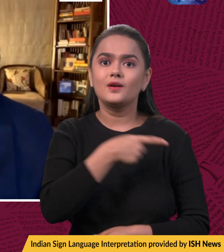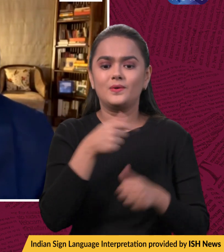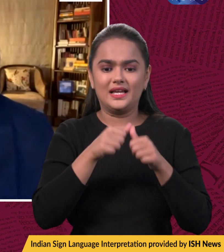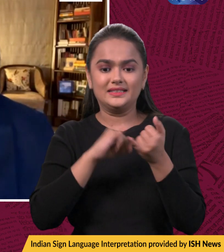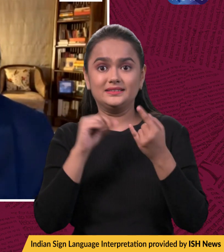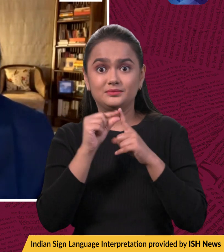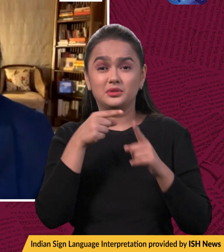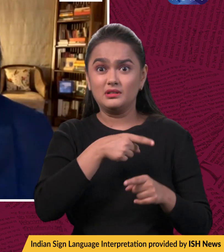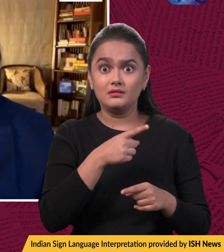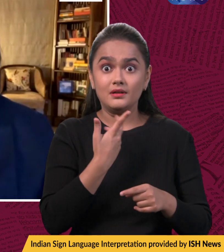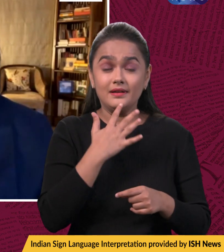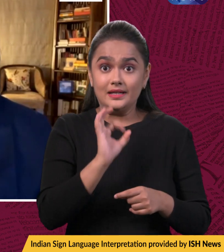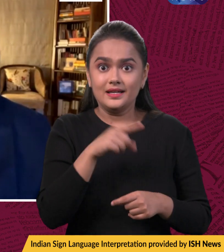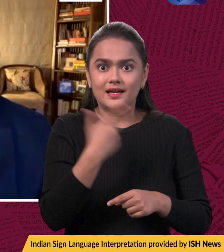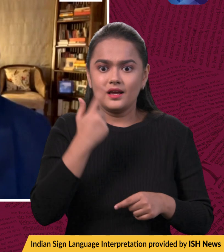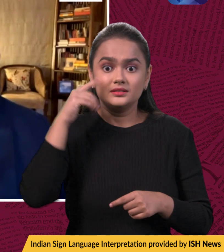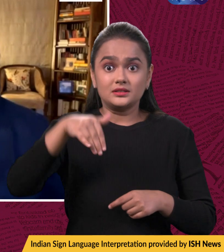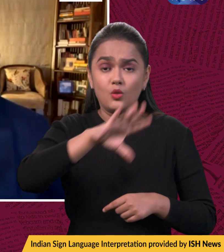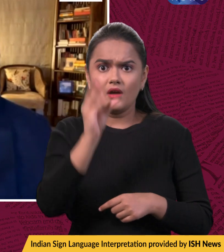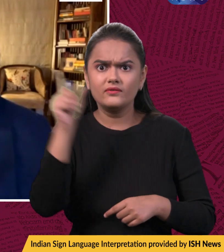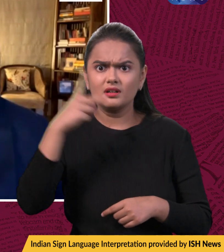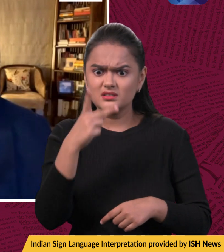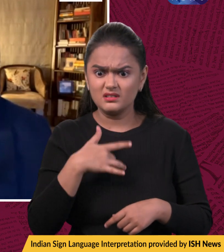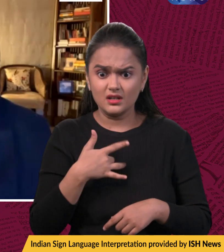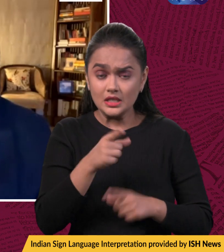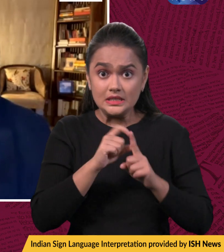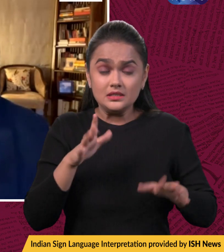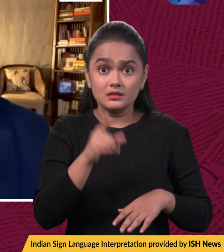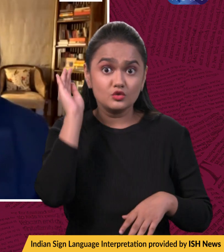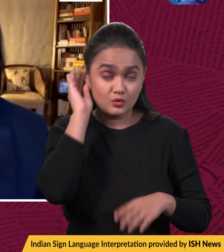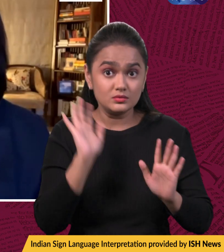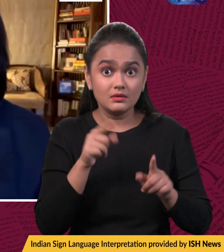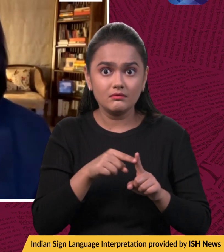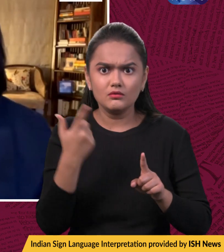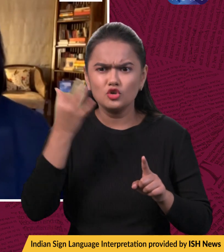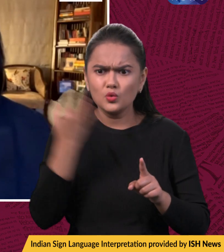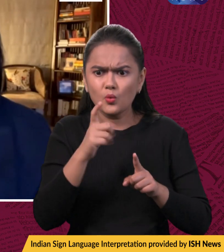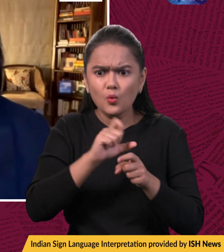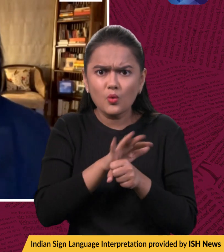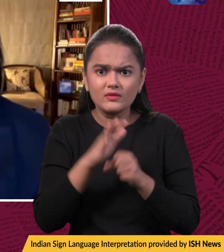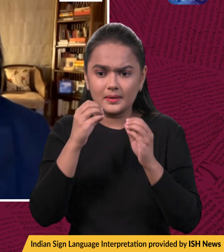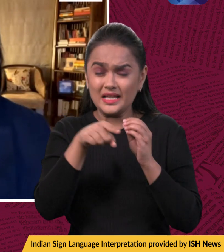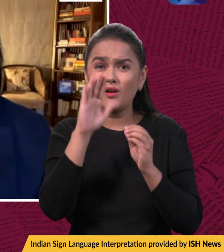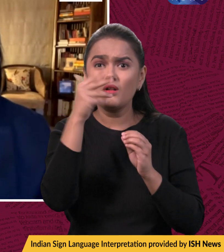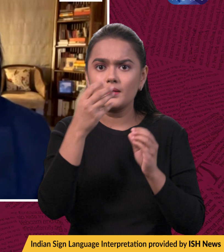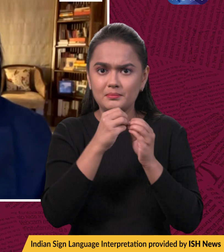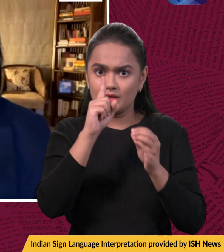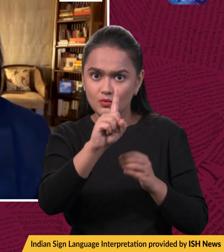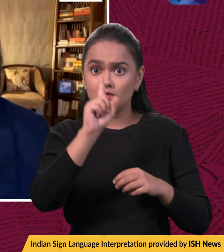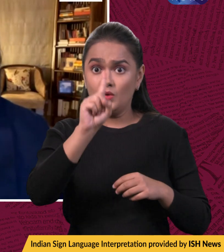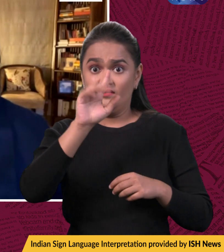According to AFP, and this is serious, scientists in South Africa have detected a new COVID variant. This one is called